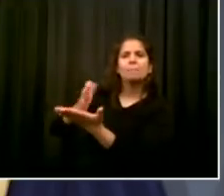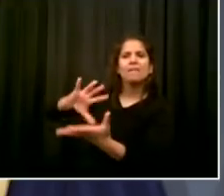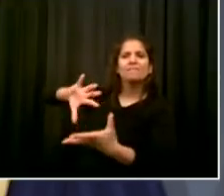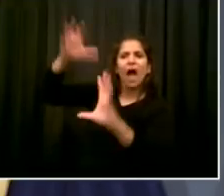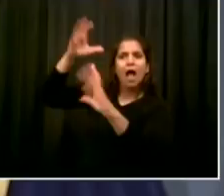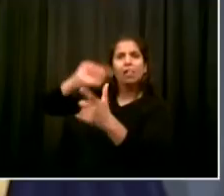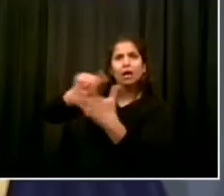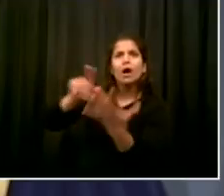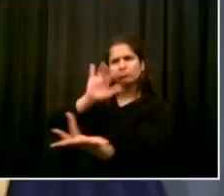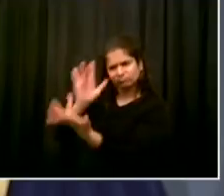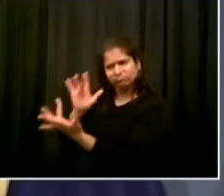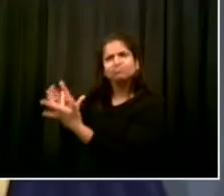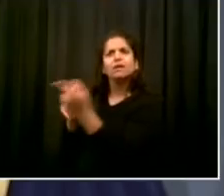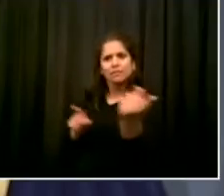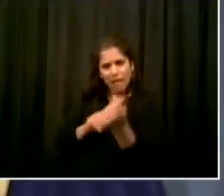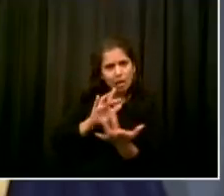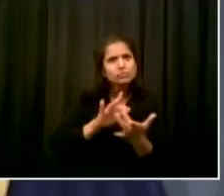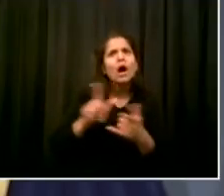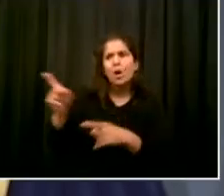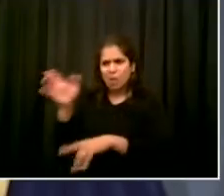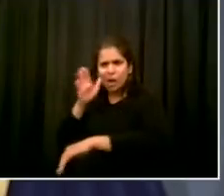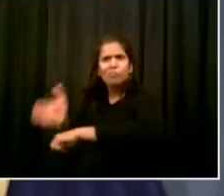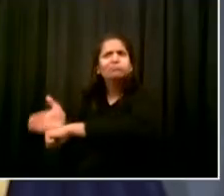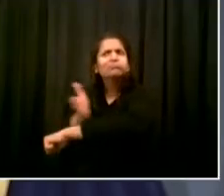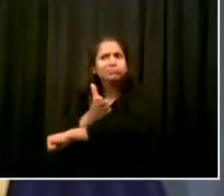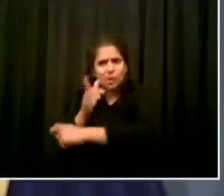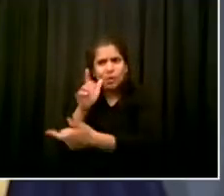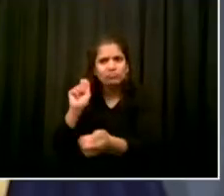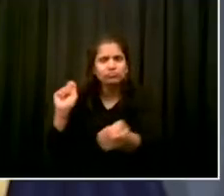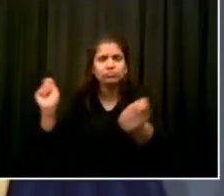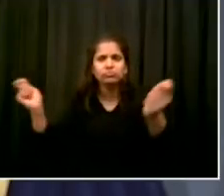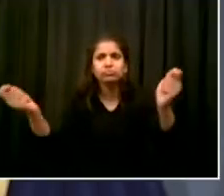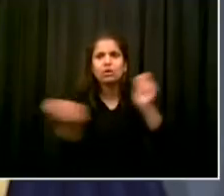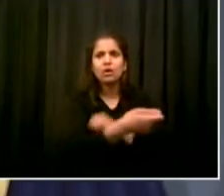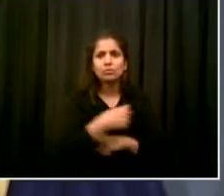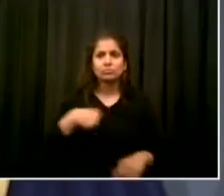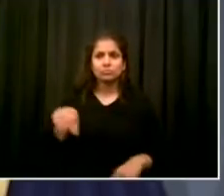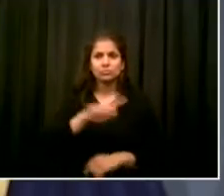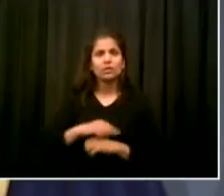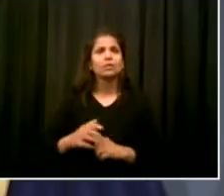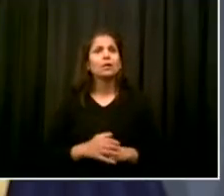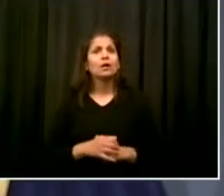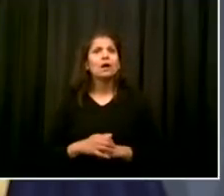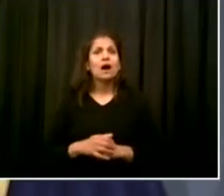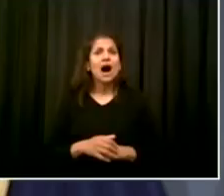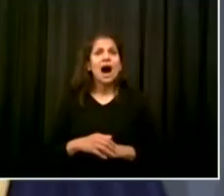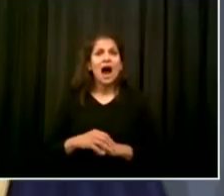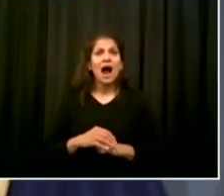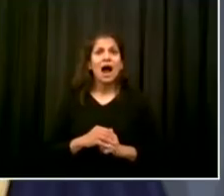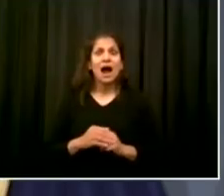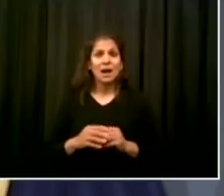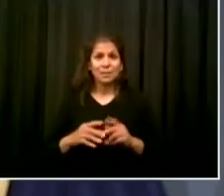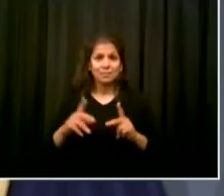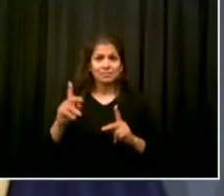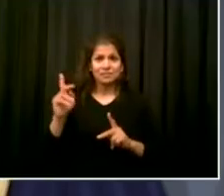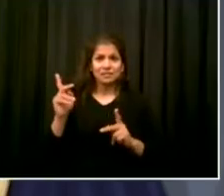it. But I'm going to keep doing this work because it has to be done, and I want to reach everyday people. That's what I'm in it